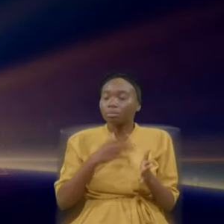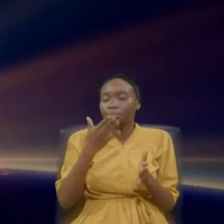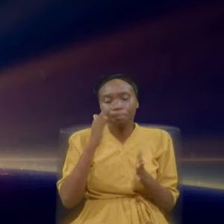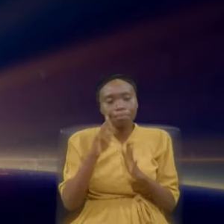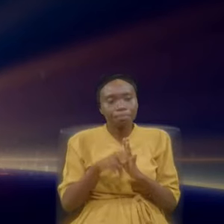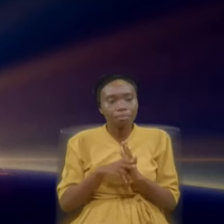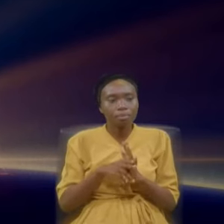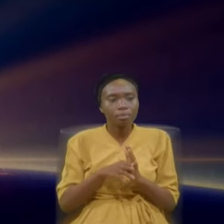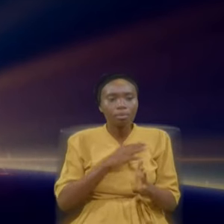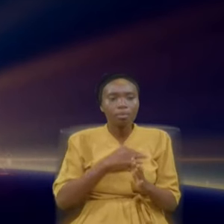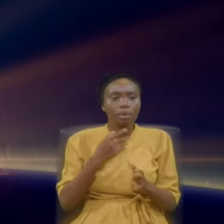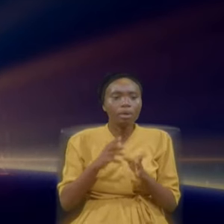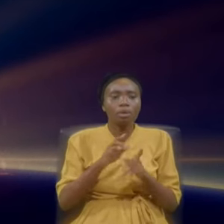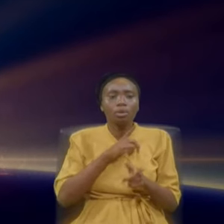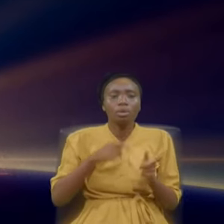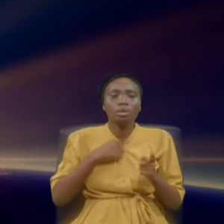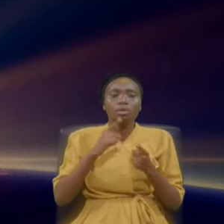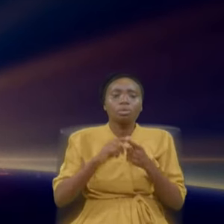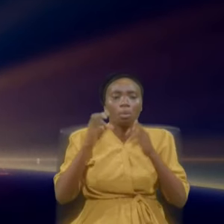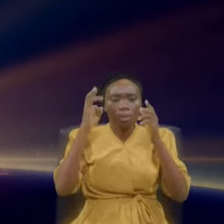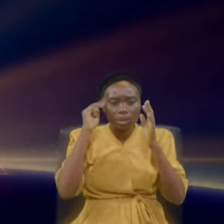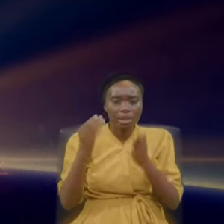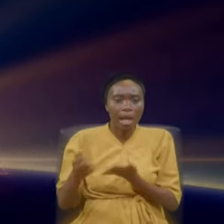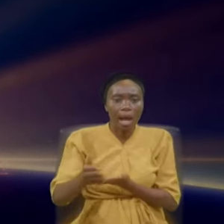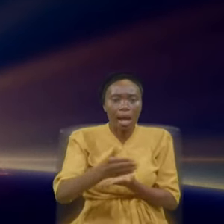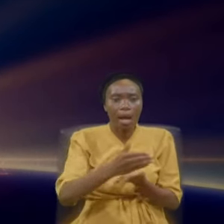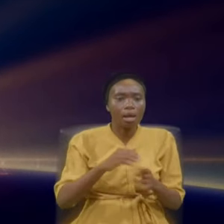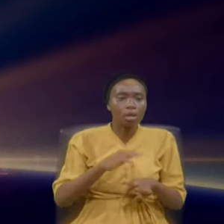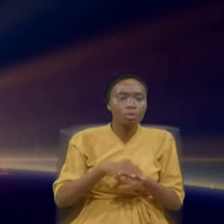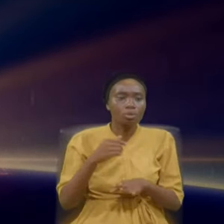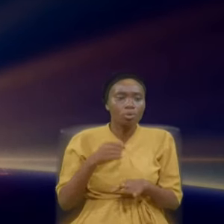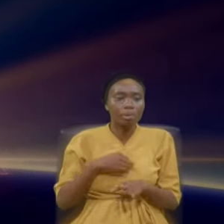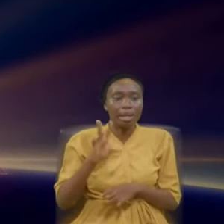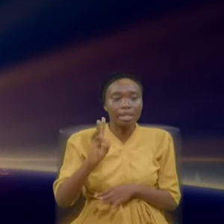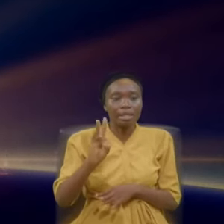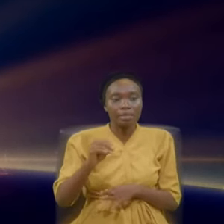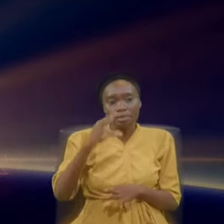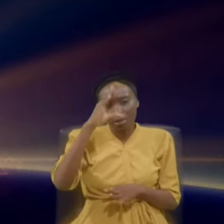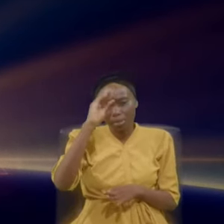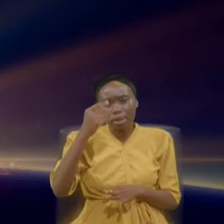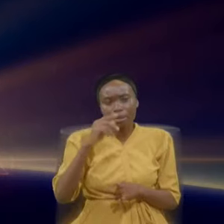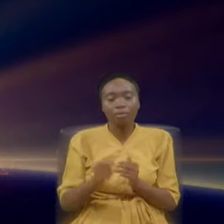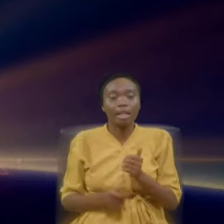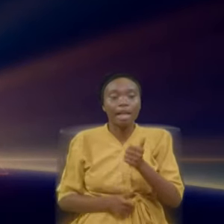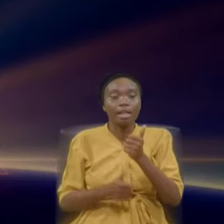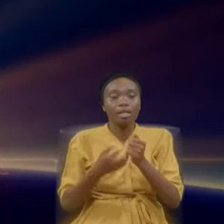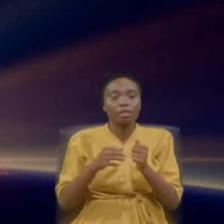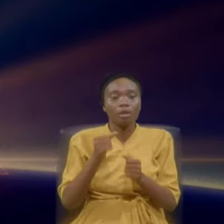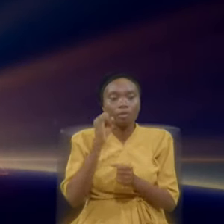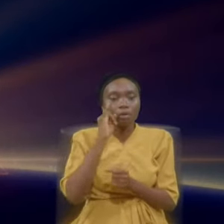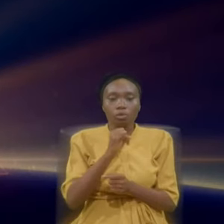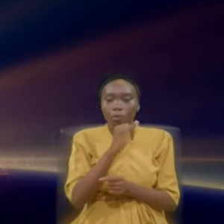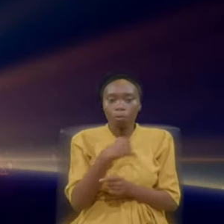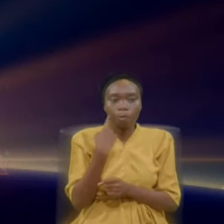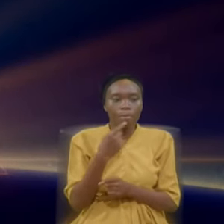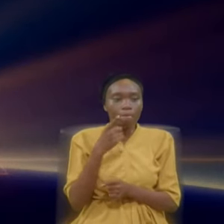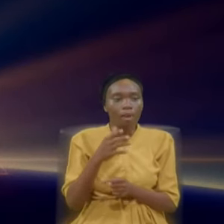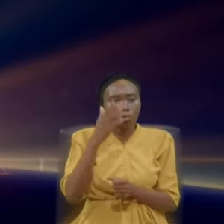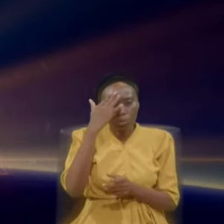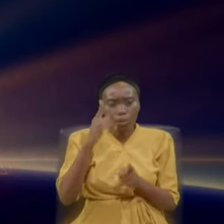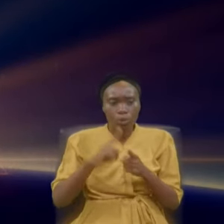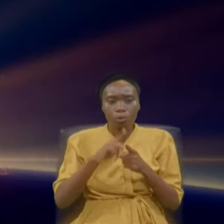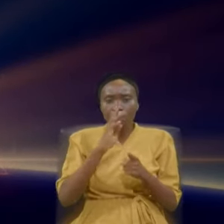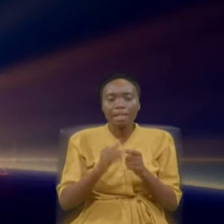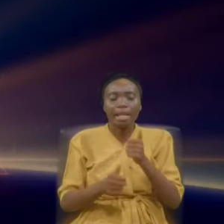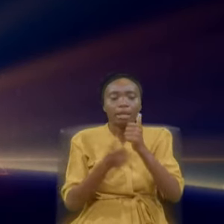wretchedness. And the Lord said unto Moses, Gather unto me 70 men of the elders of Israel, whom thou